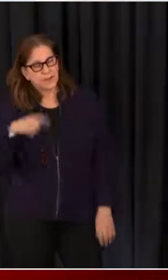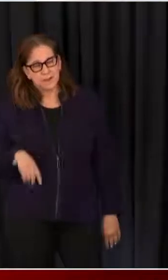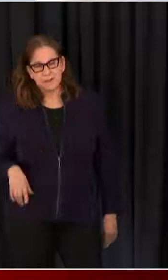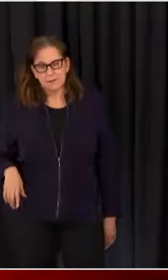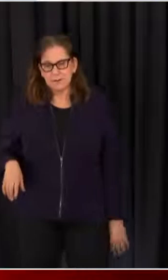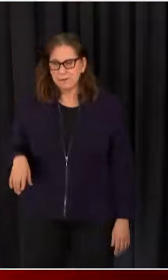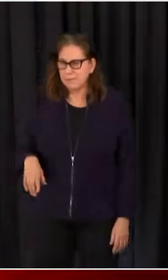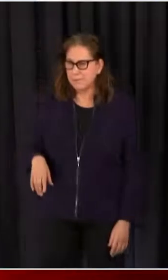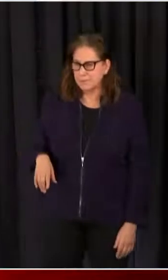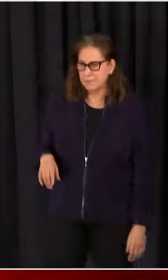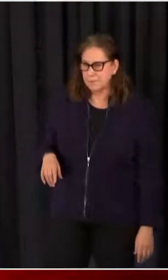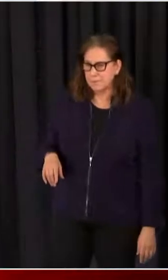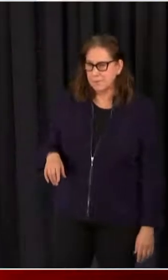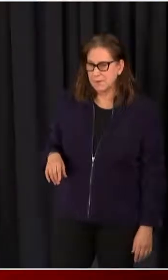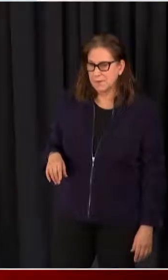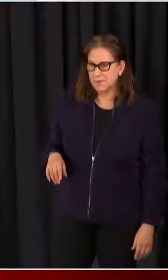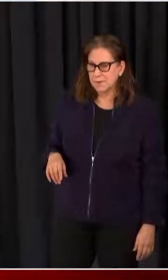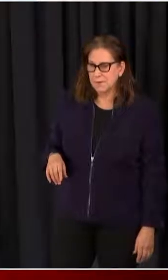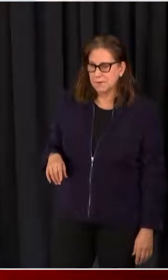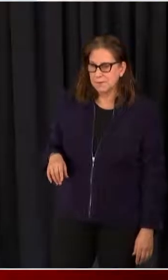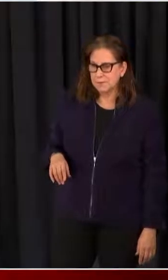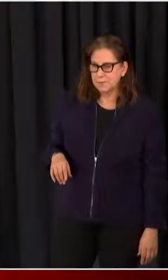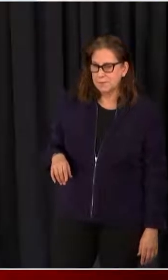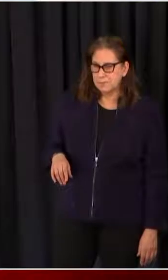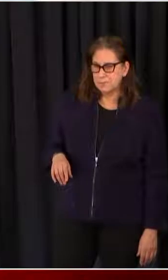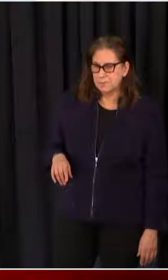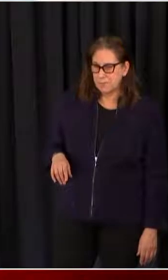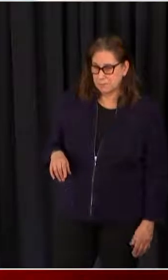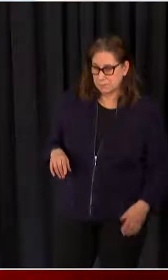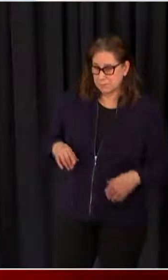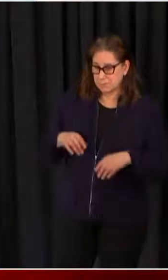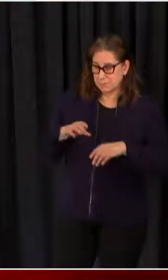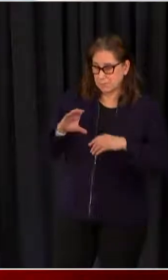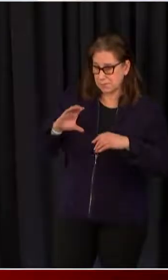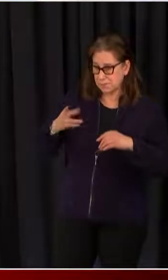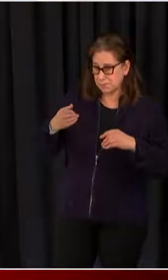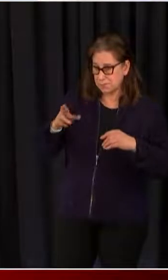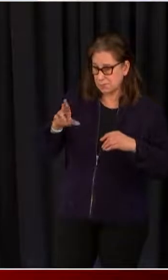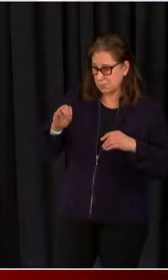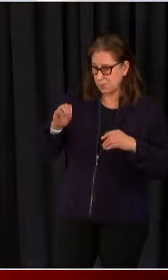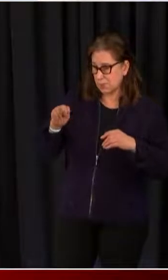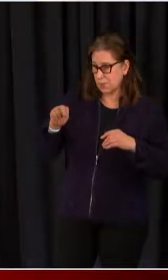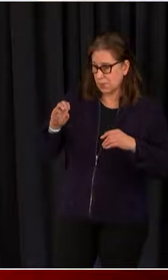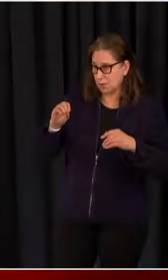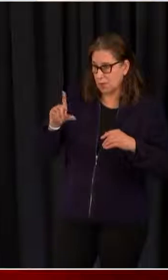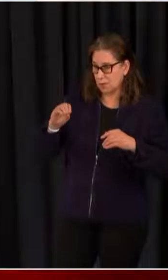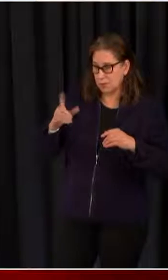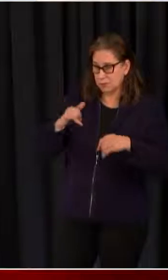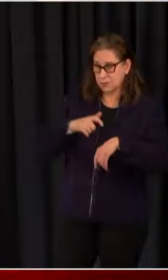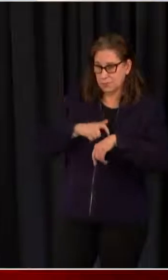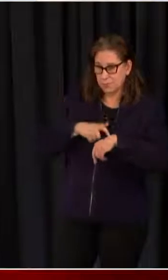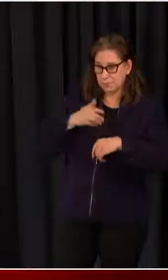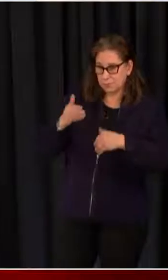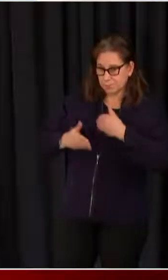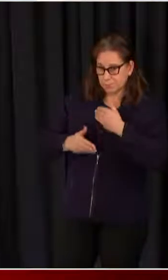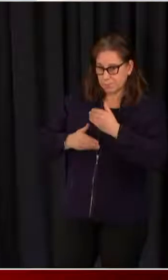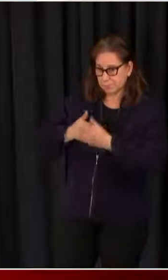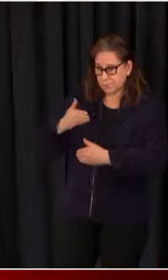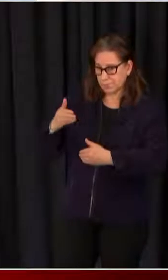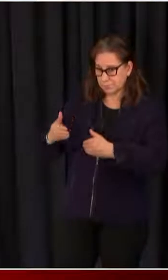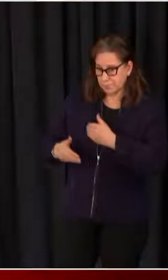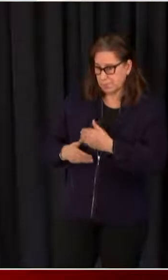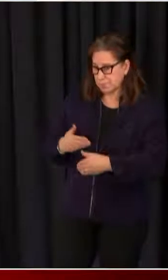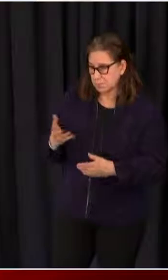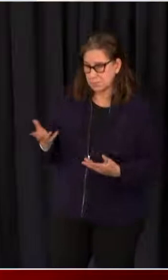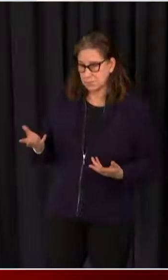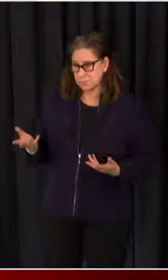so chronology is our least favorite, is the thing that we will wait the least, right? So just because you go into the system the first